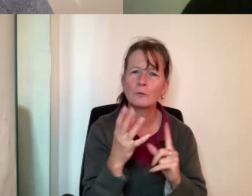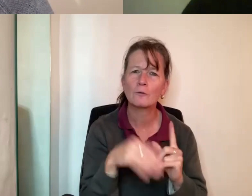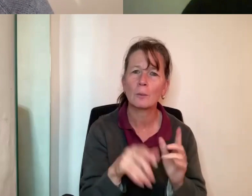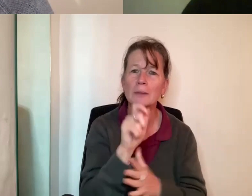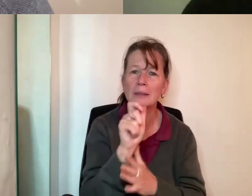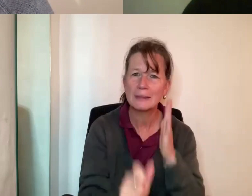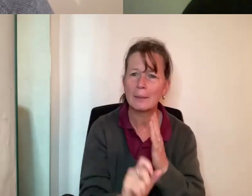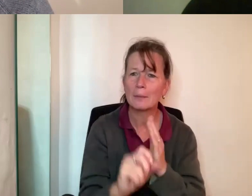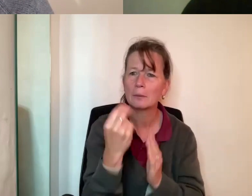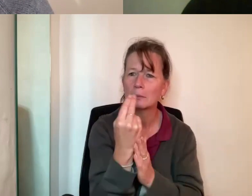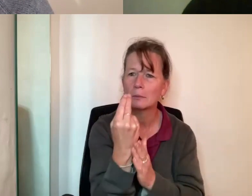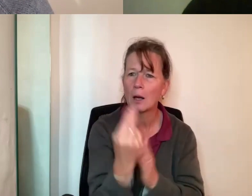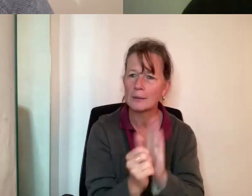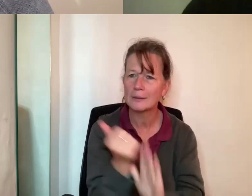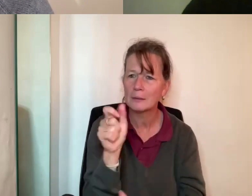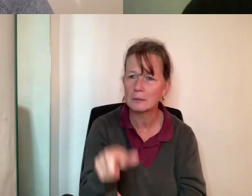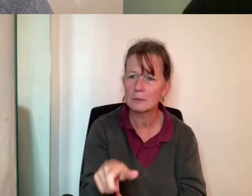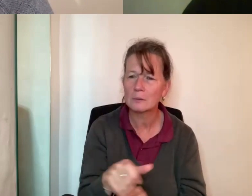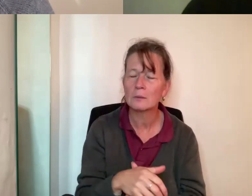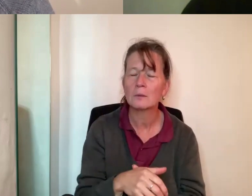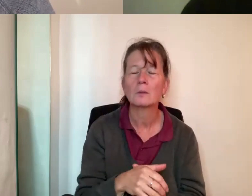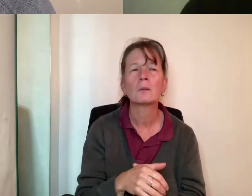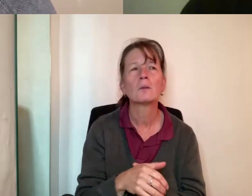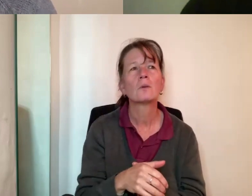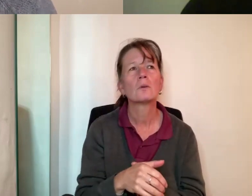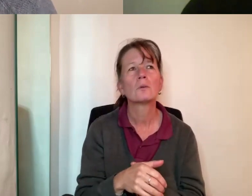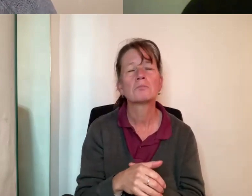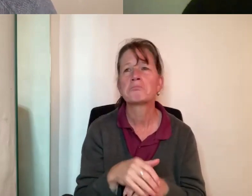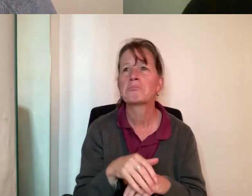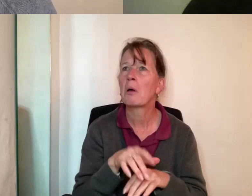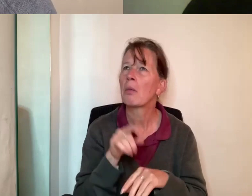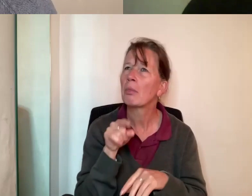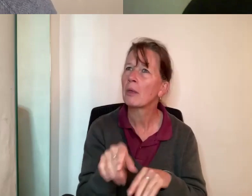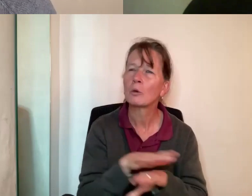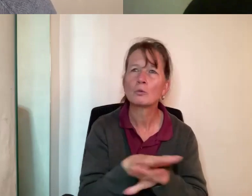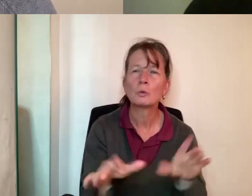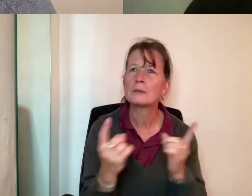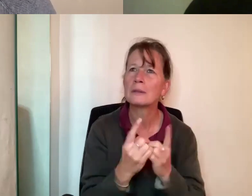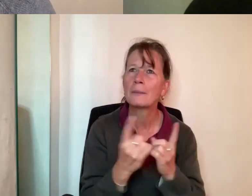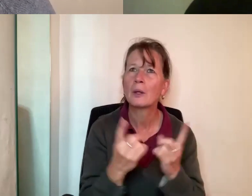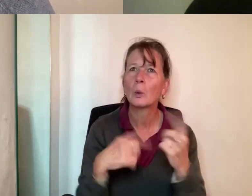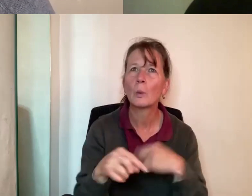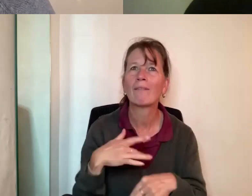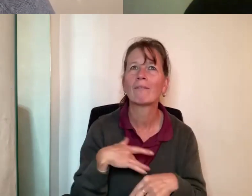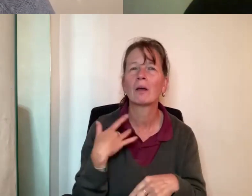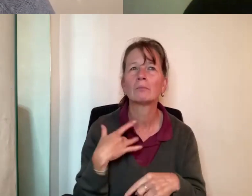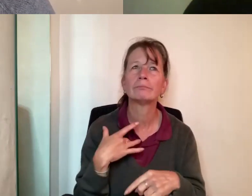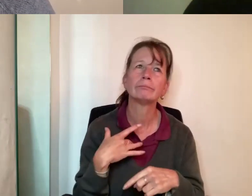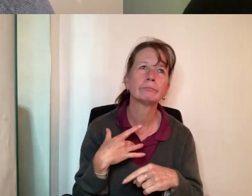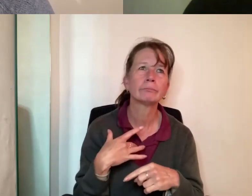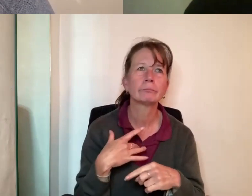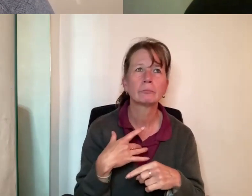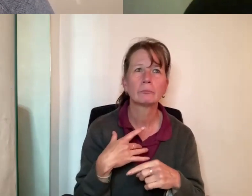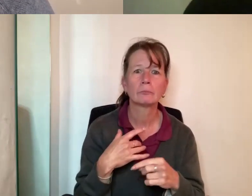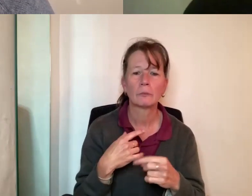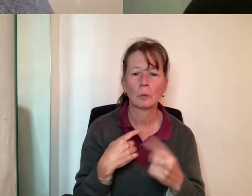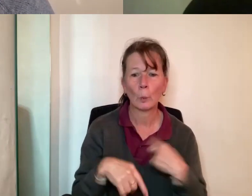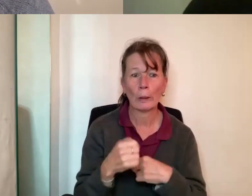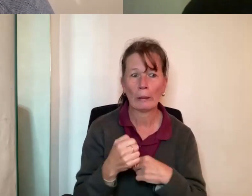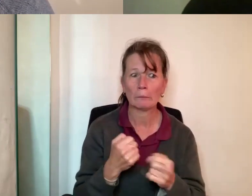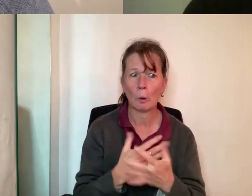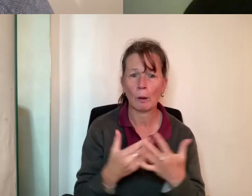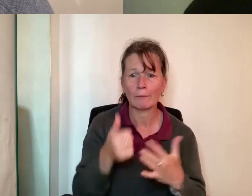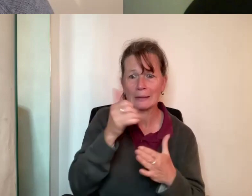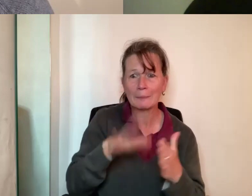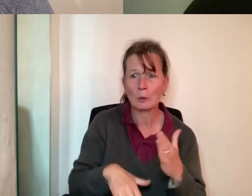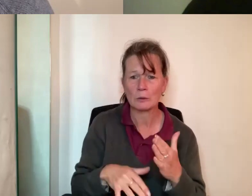disabled artists, and it was not something that we felt particularly experienced in,